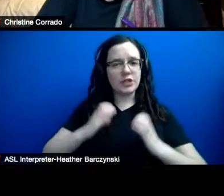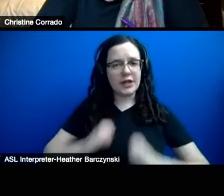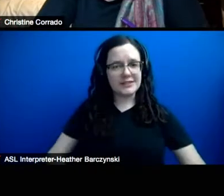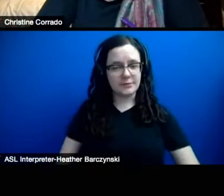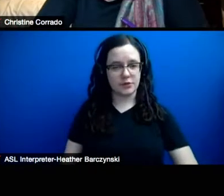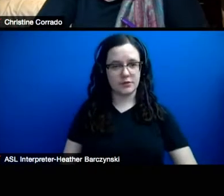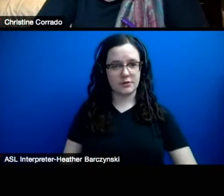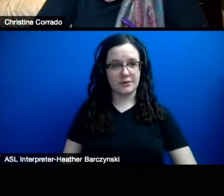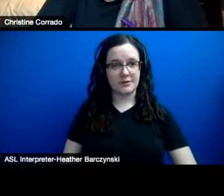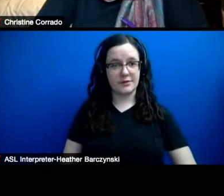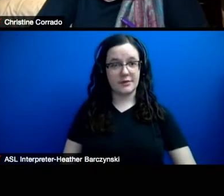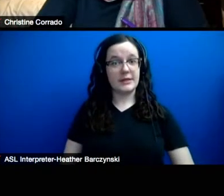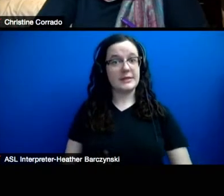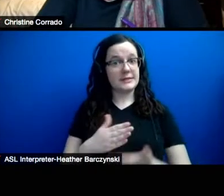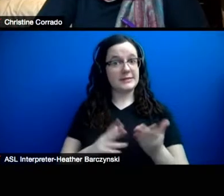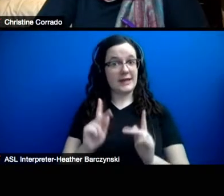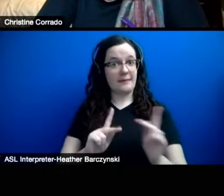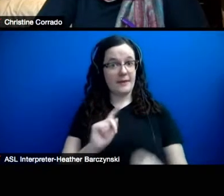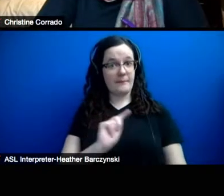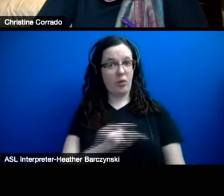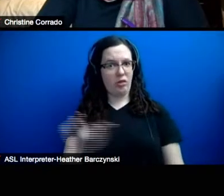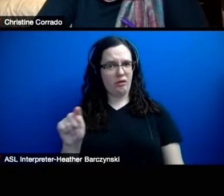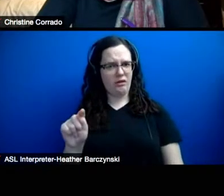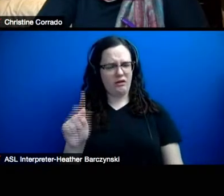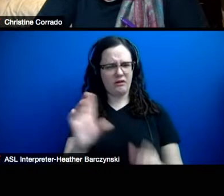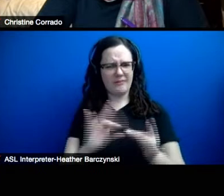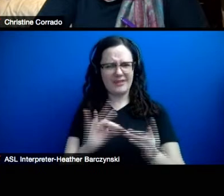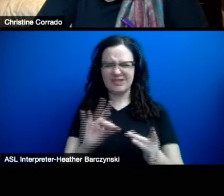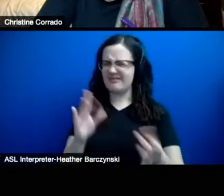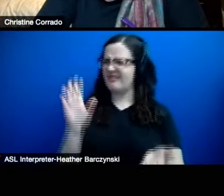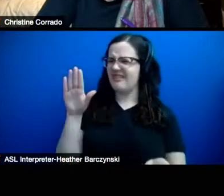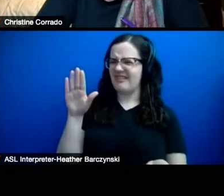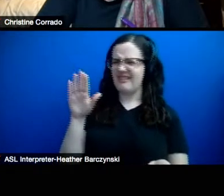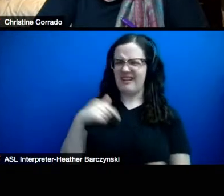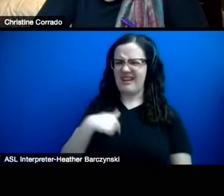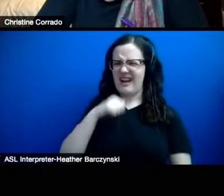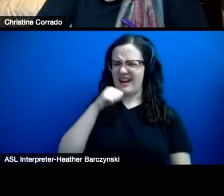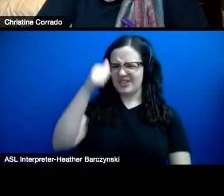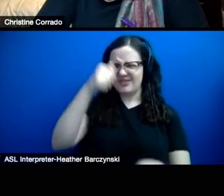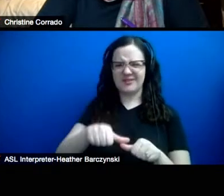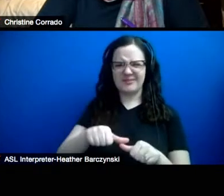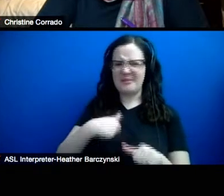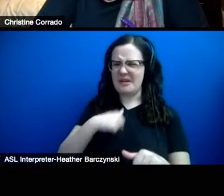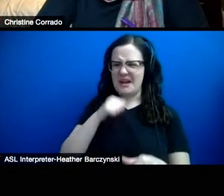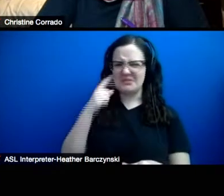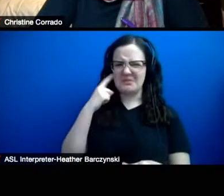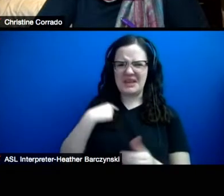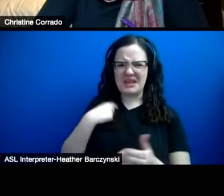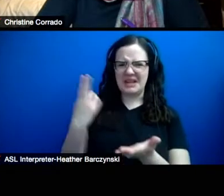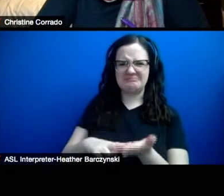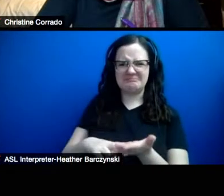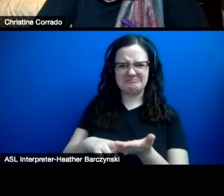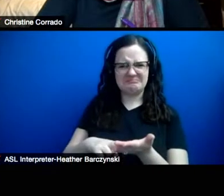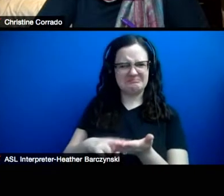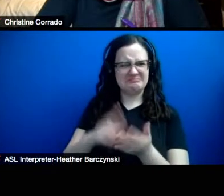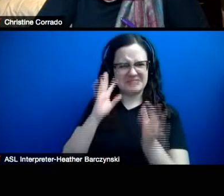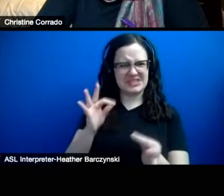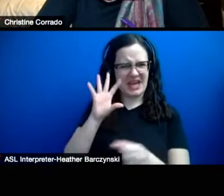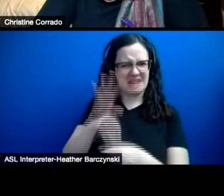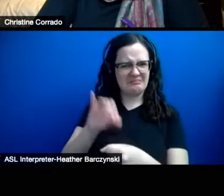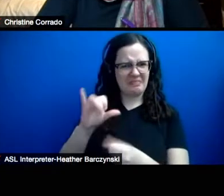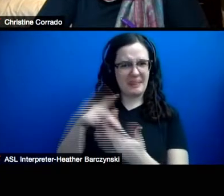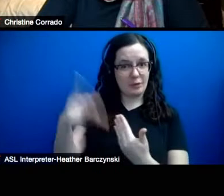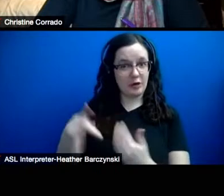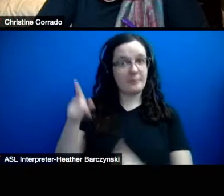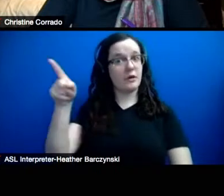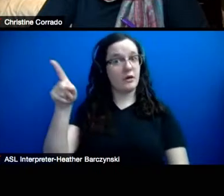since we've heard from some people that don't even recall being signed up for the program in the first place, Source Power must demonstrate